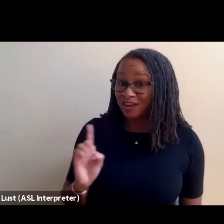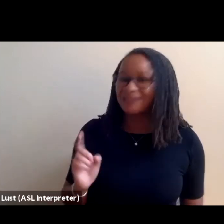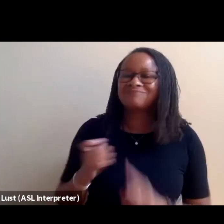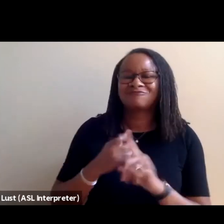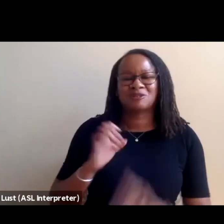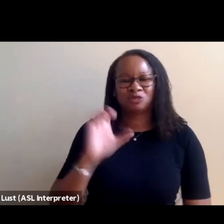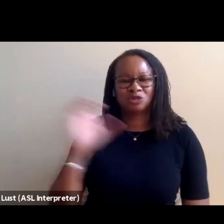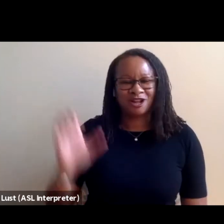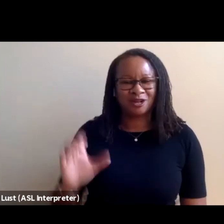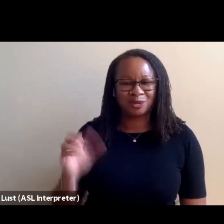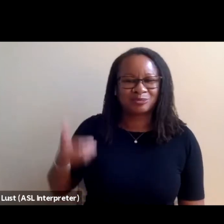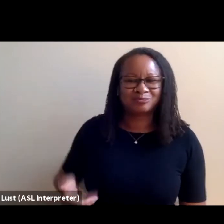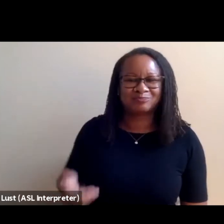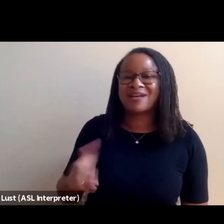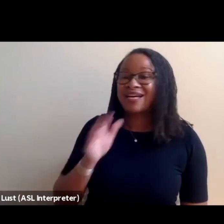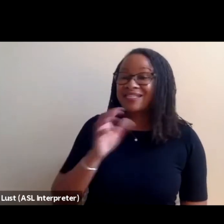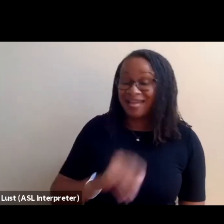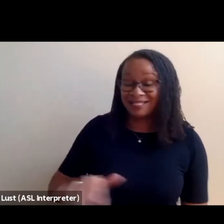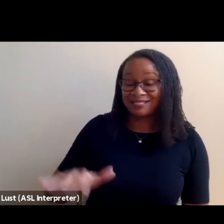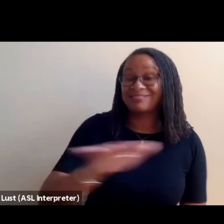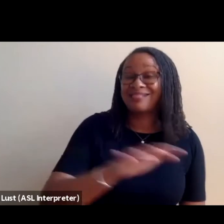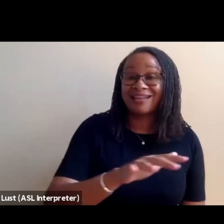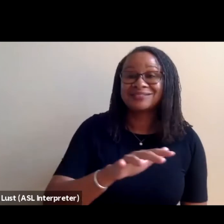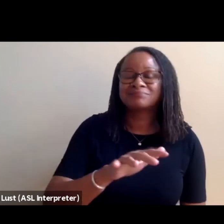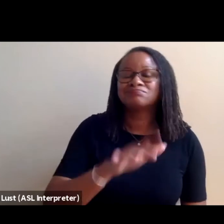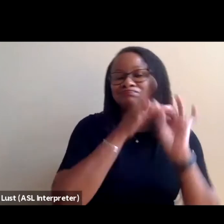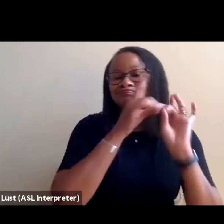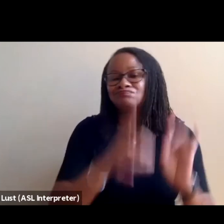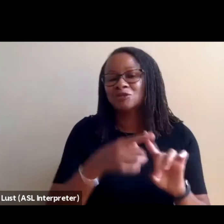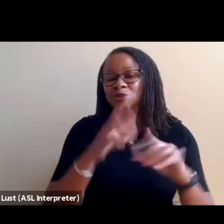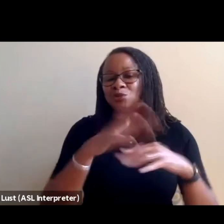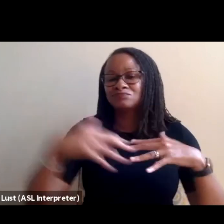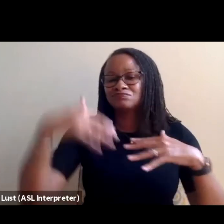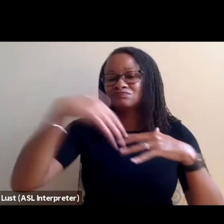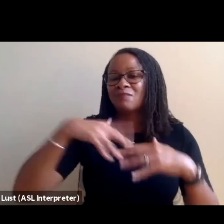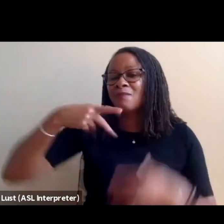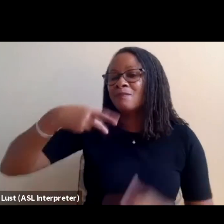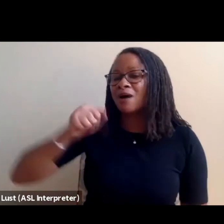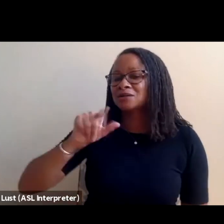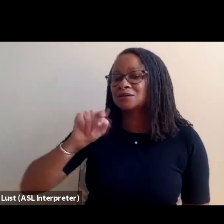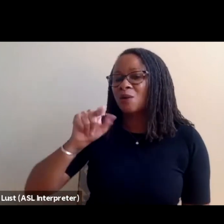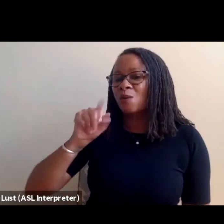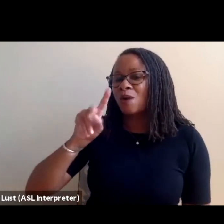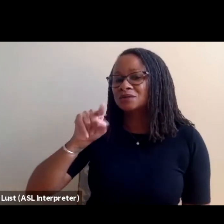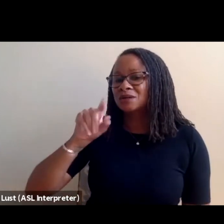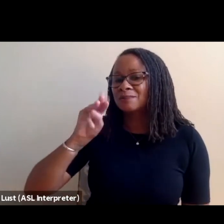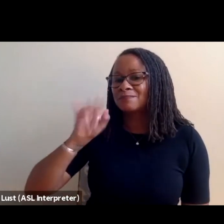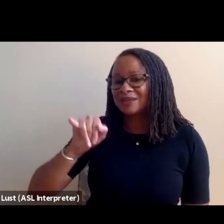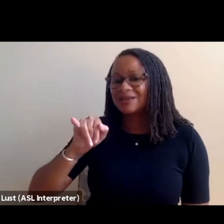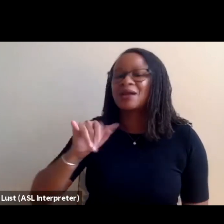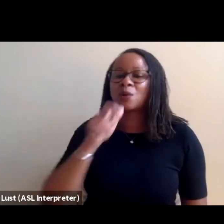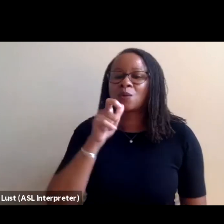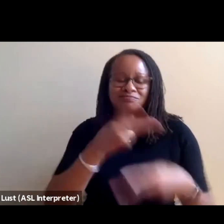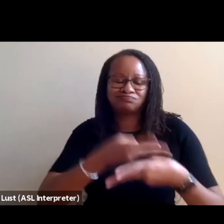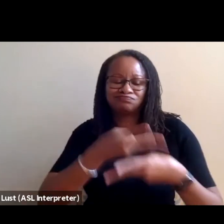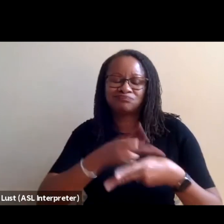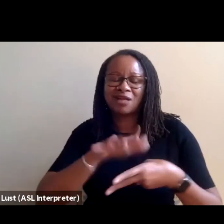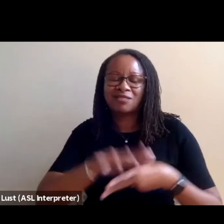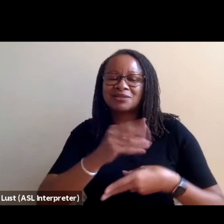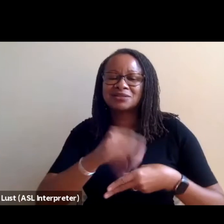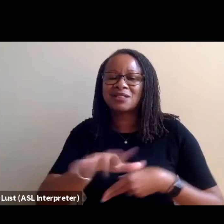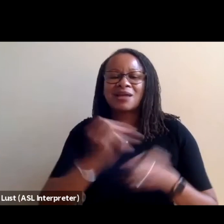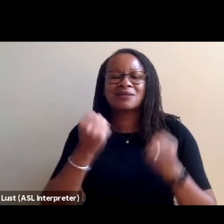Chicago, which is on the unceded land of the Potawatomi people, who have been stewards of this land for